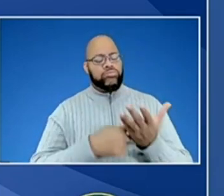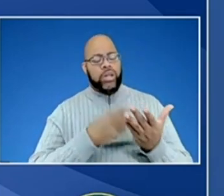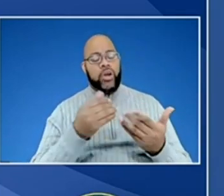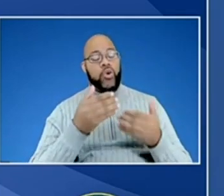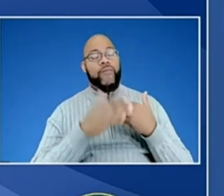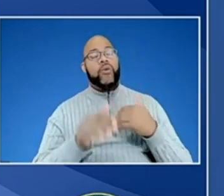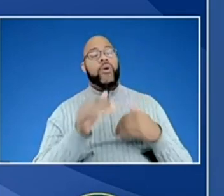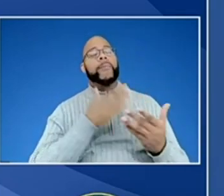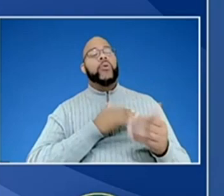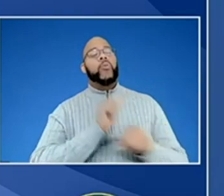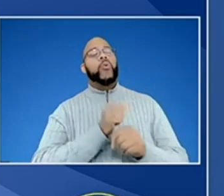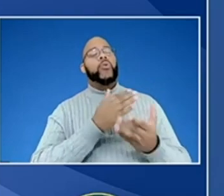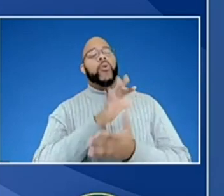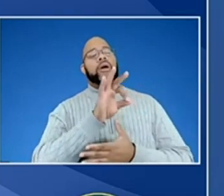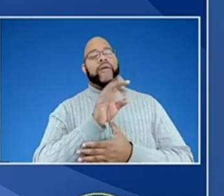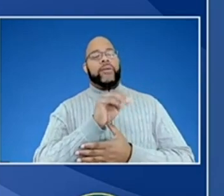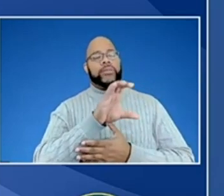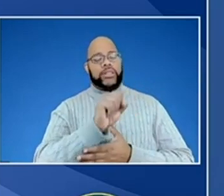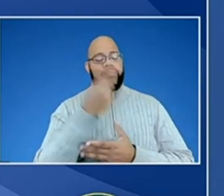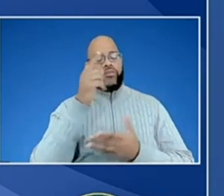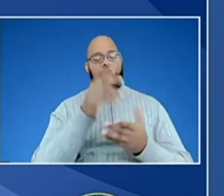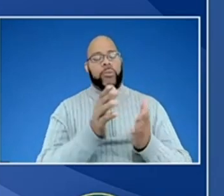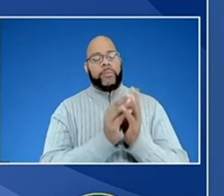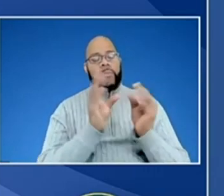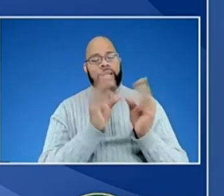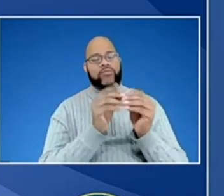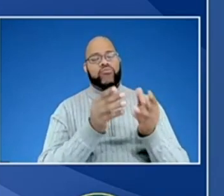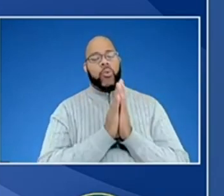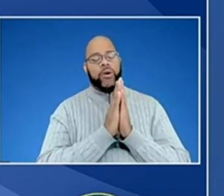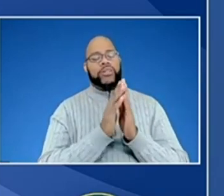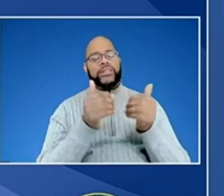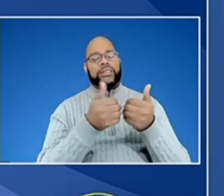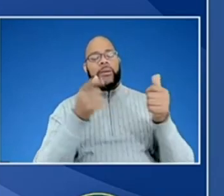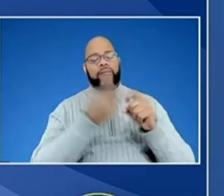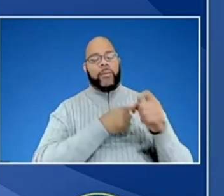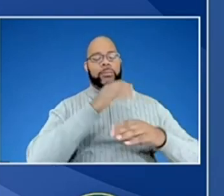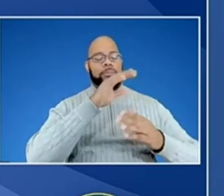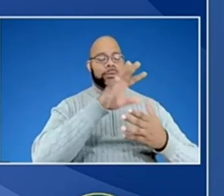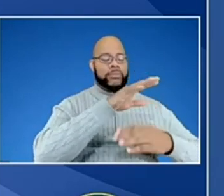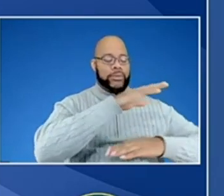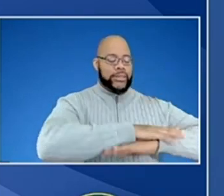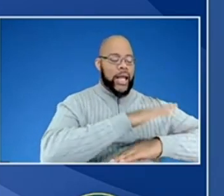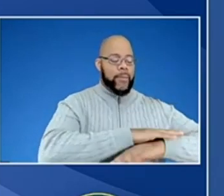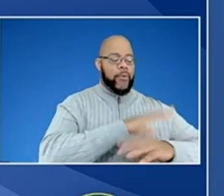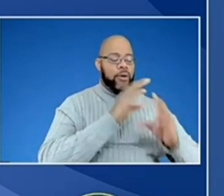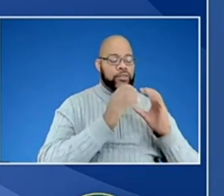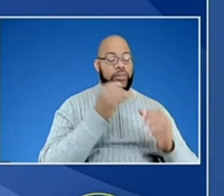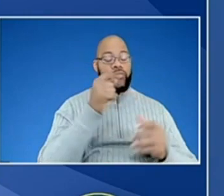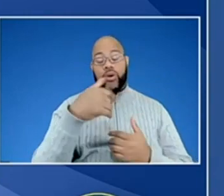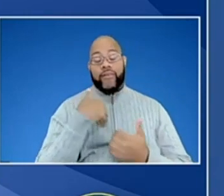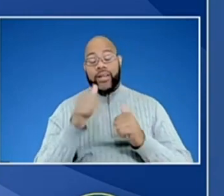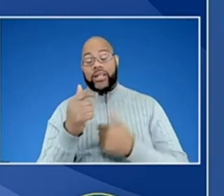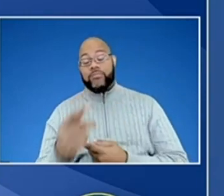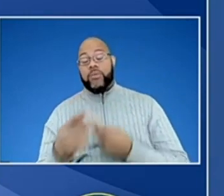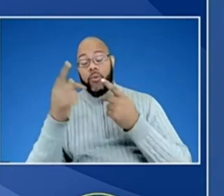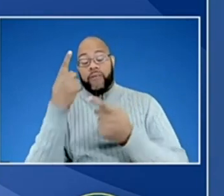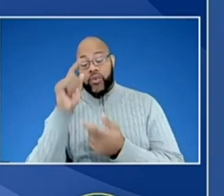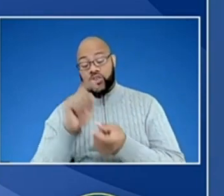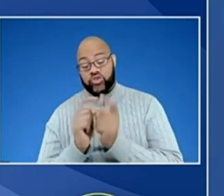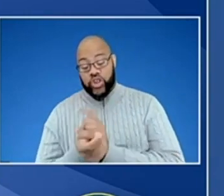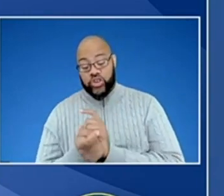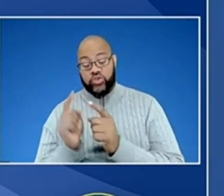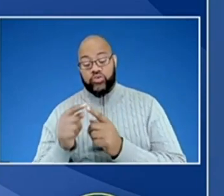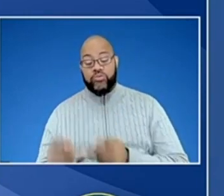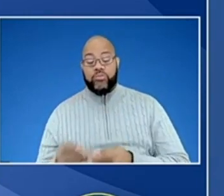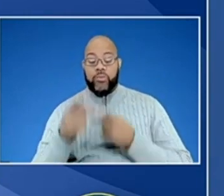through FMCS for any meeting requests separate from table conversations. Also, if you have any proposals for changes to the